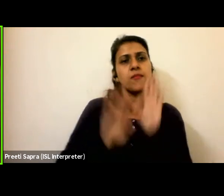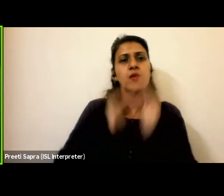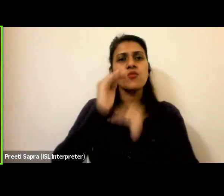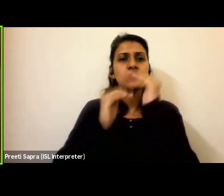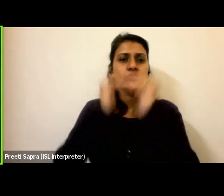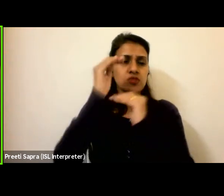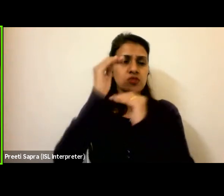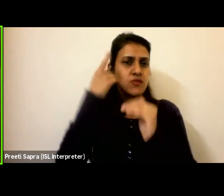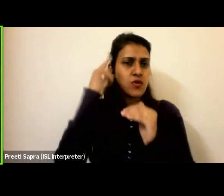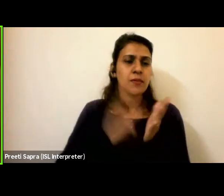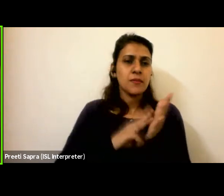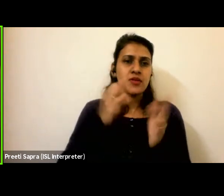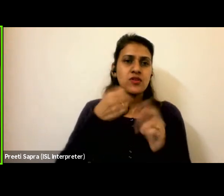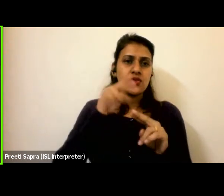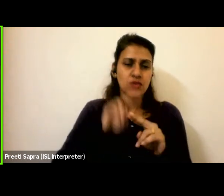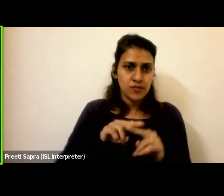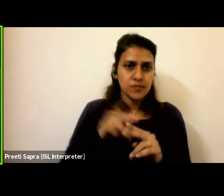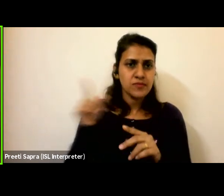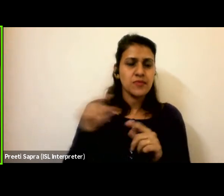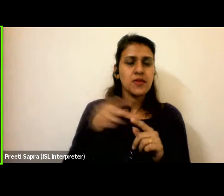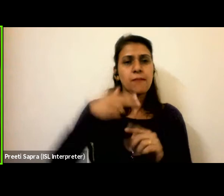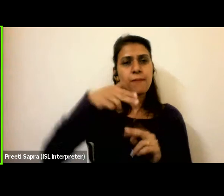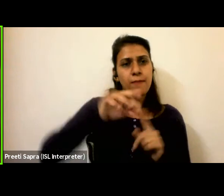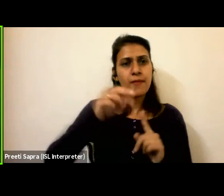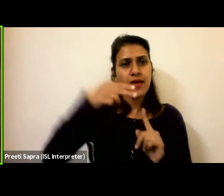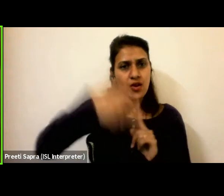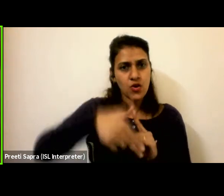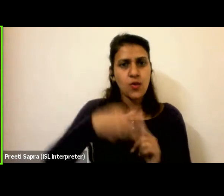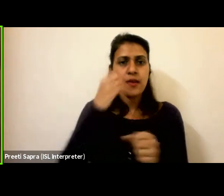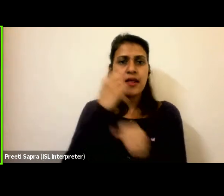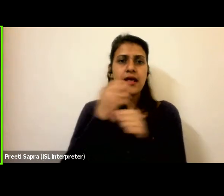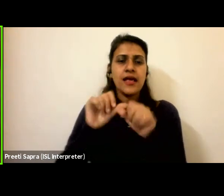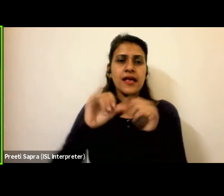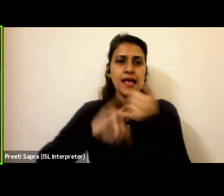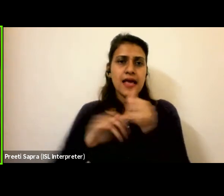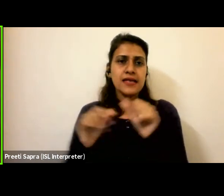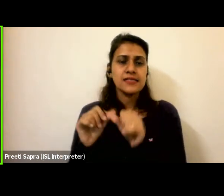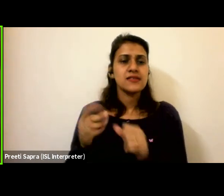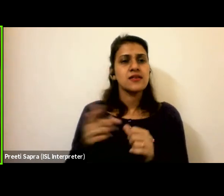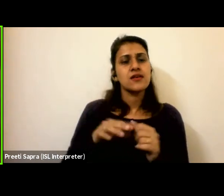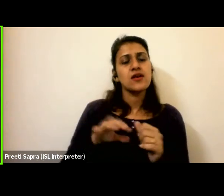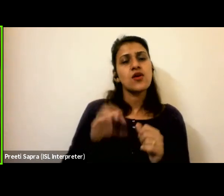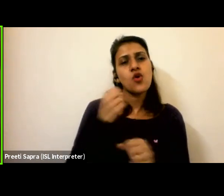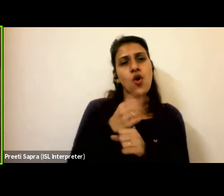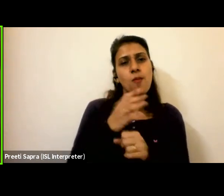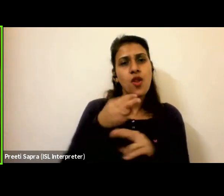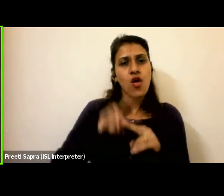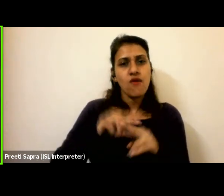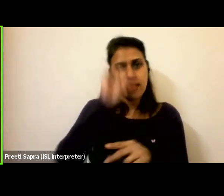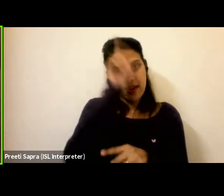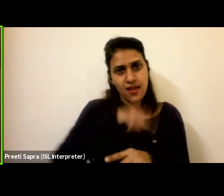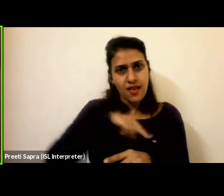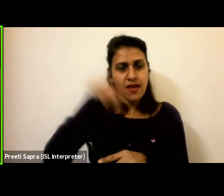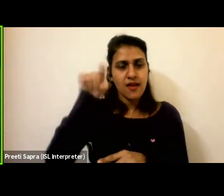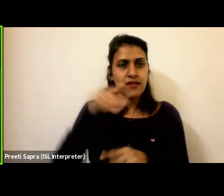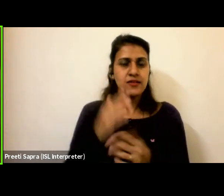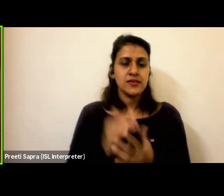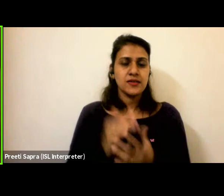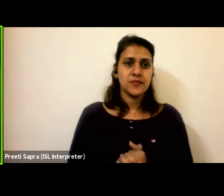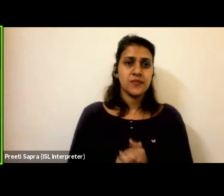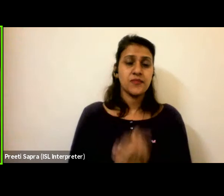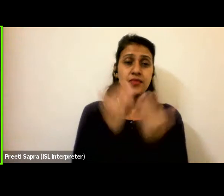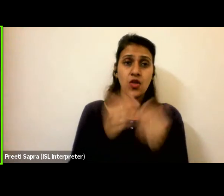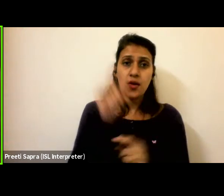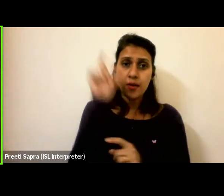Industry, and in the Ministry of Petroleum and Natural Gas, Government of India. Mr. Saurabh Chandra is currently a